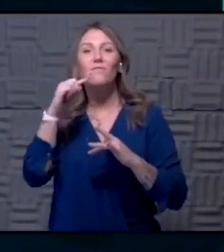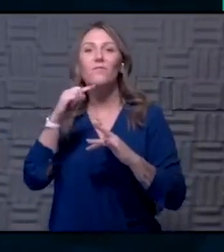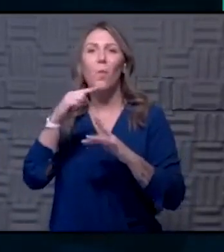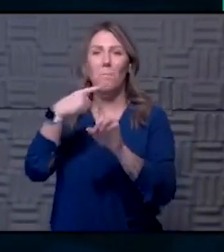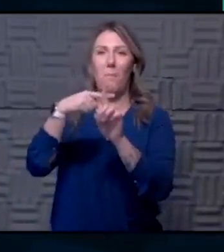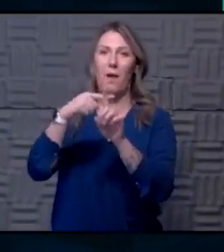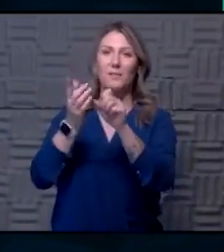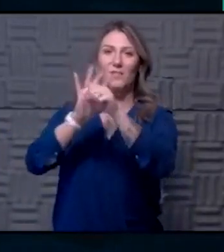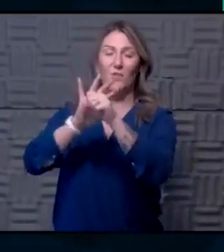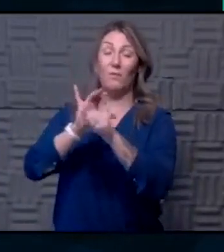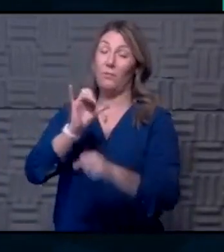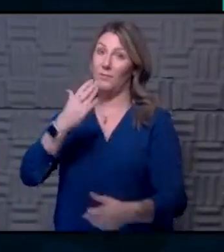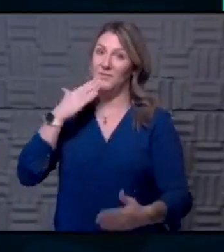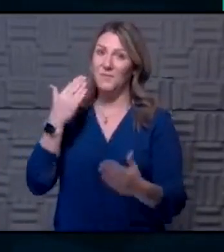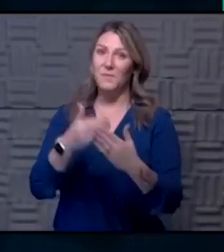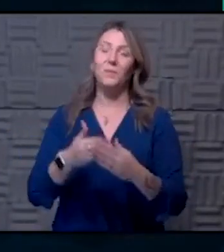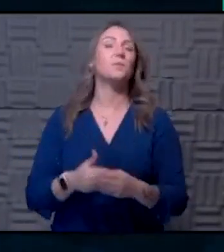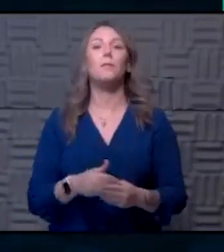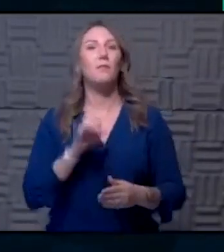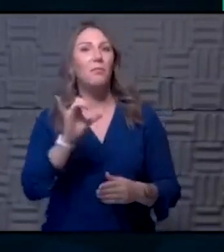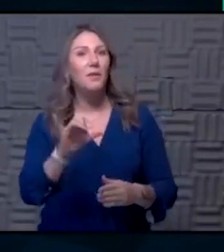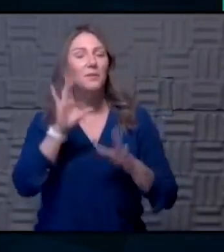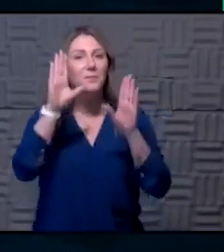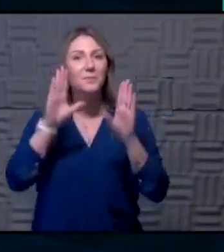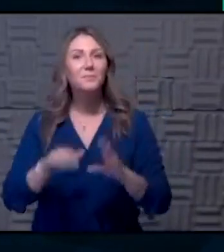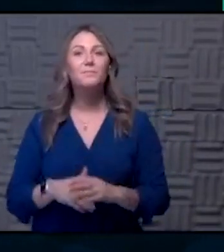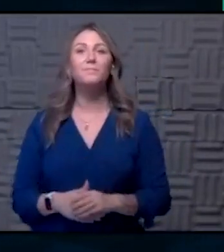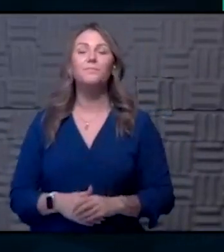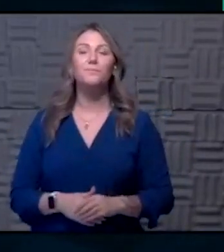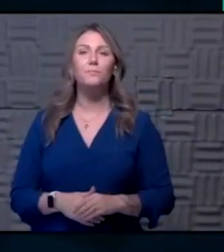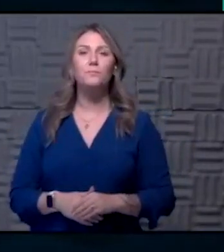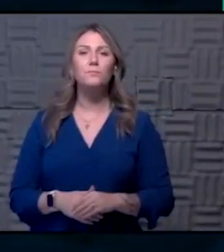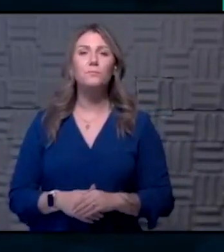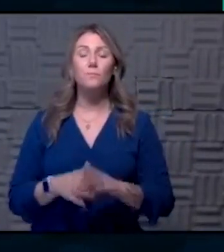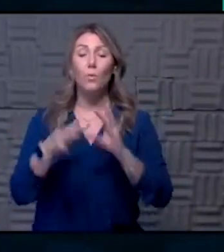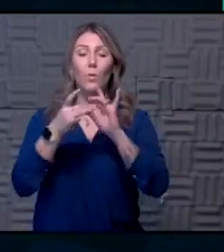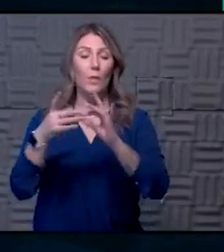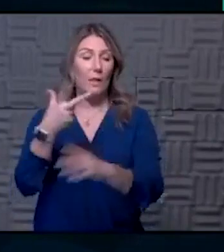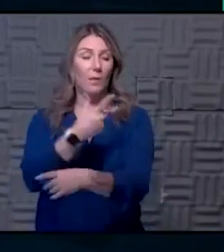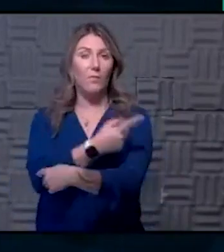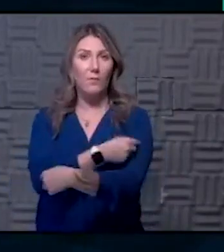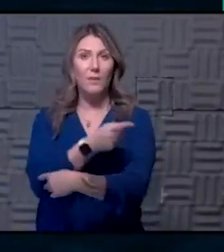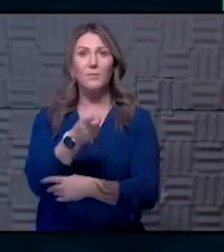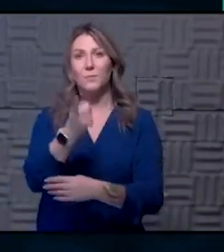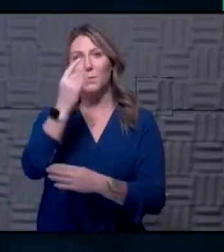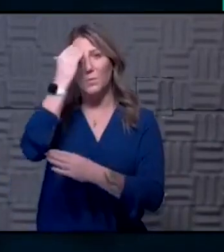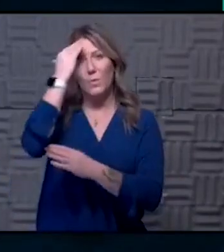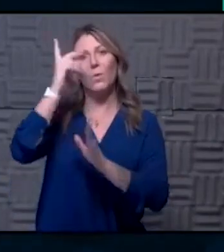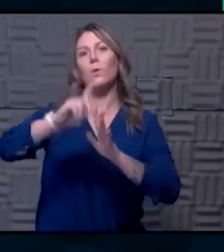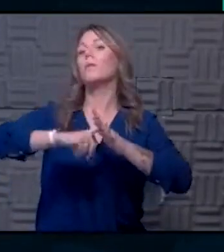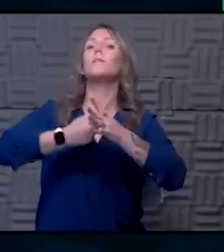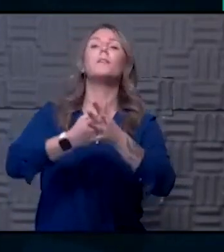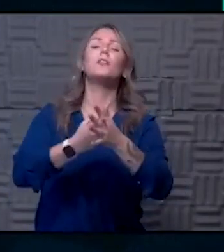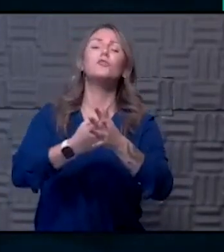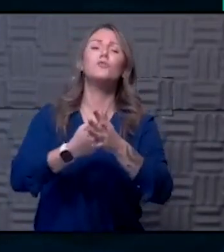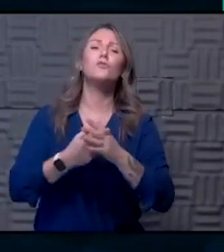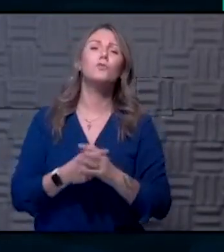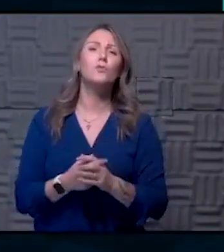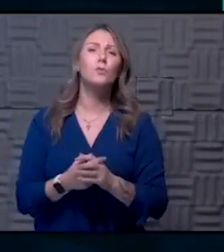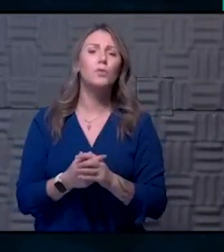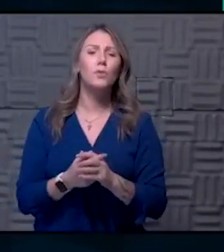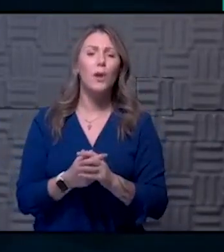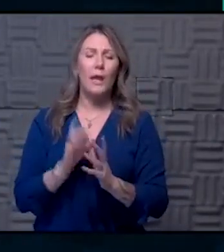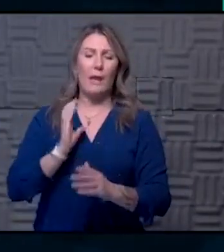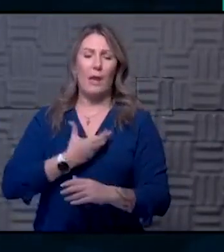really a good thing. In terms of vaccinations, as you know, initially we did our